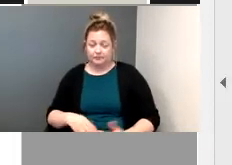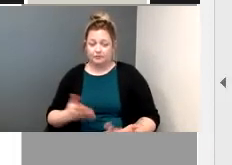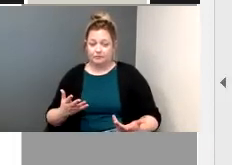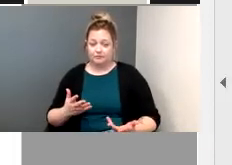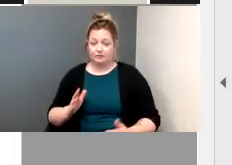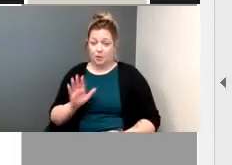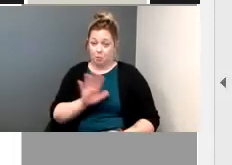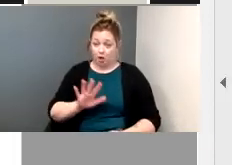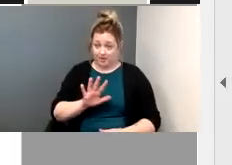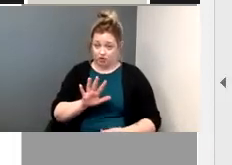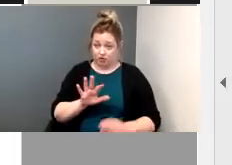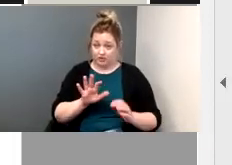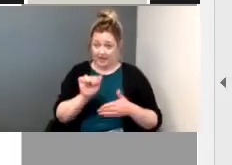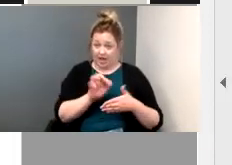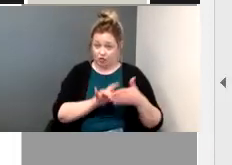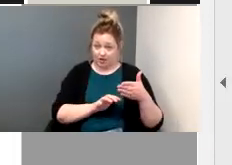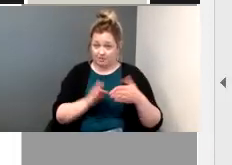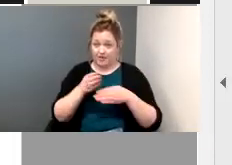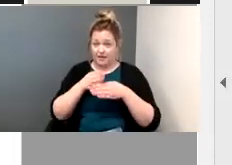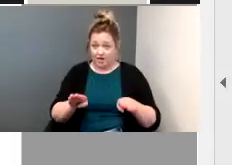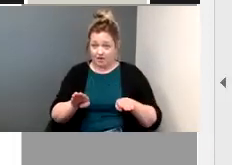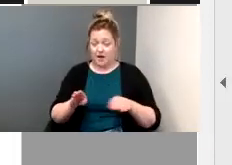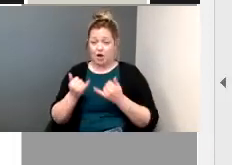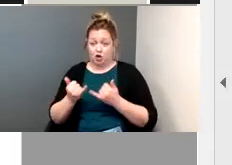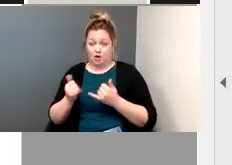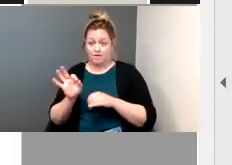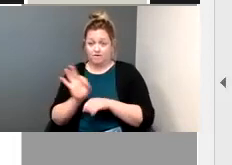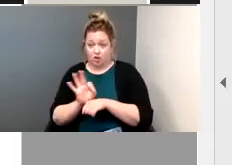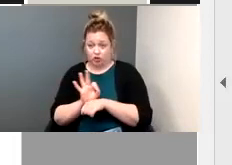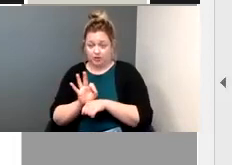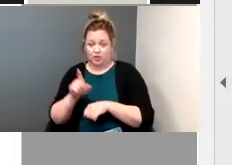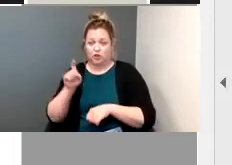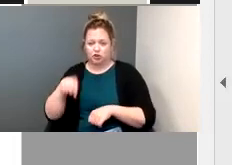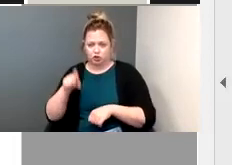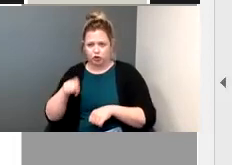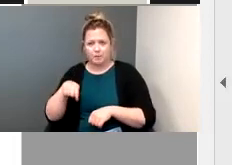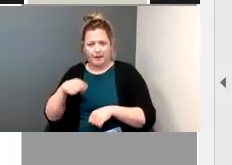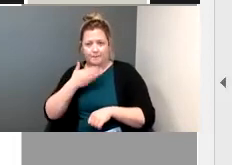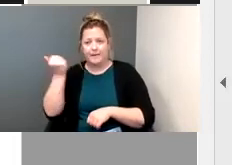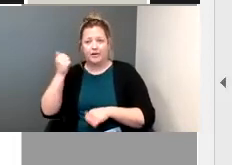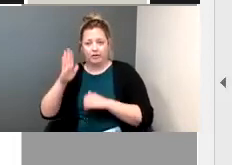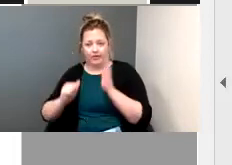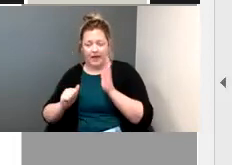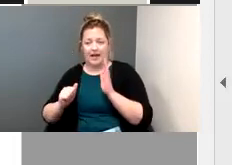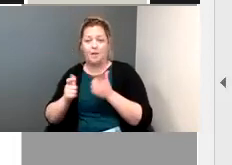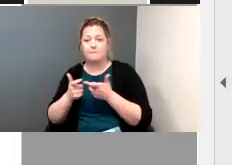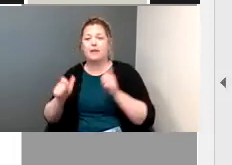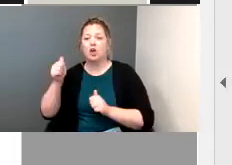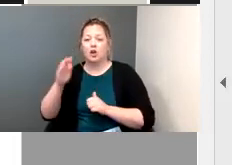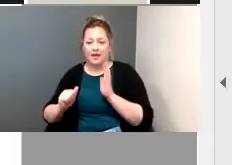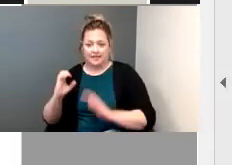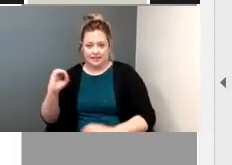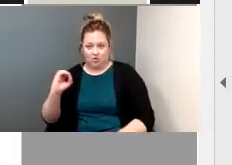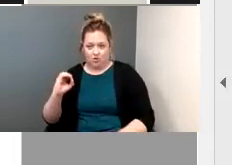algorithm divided by our current function should be greater than 0. If you think about it in terms of our big O